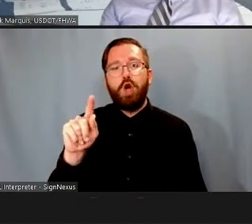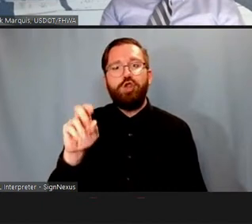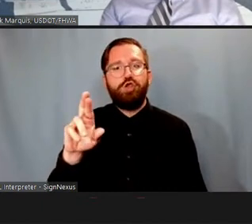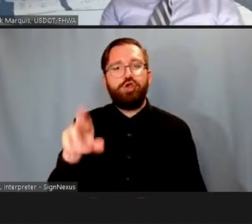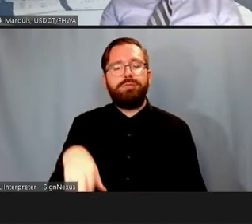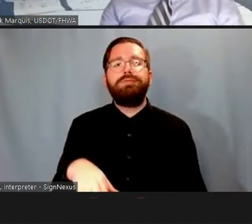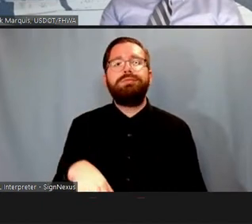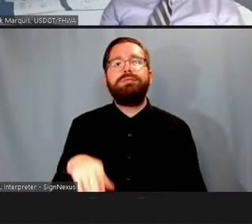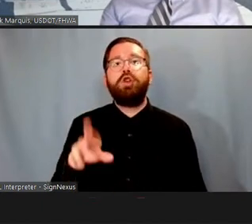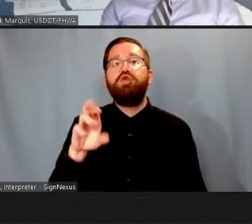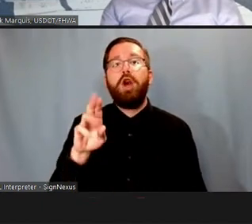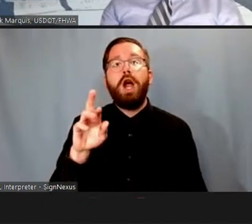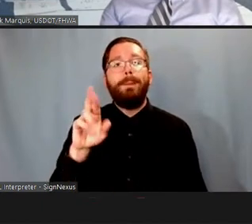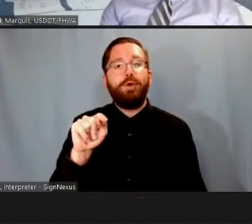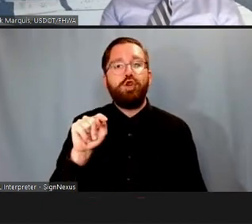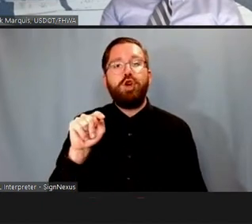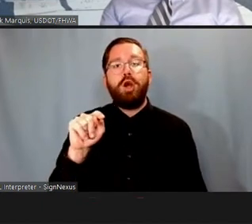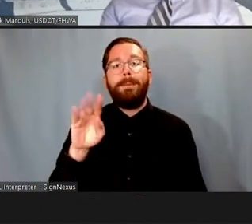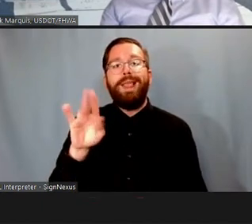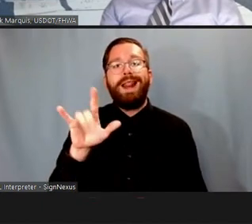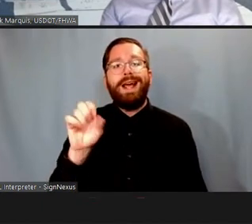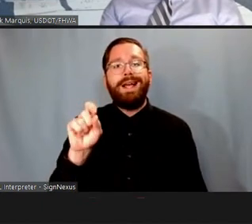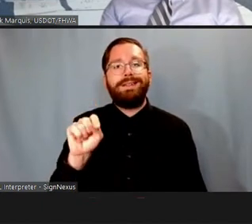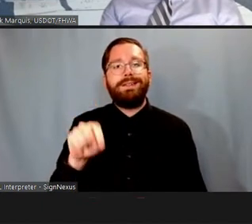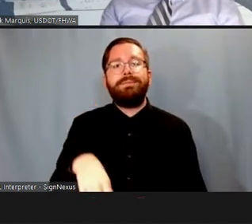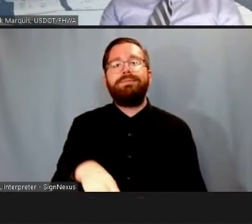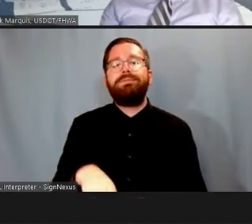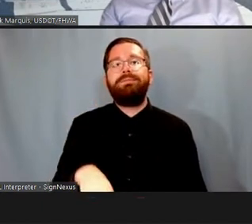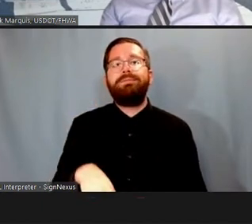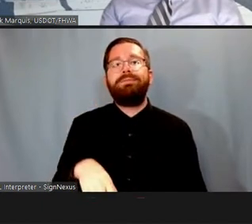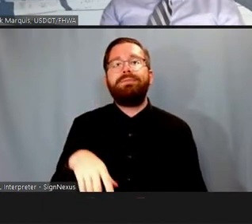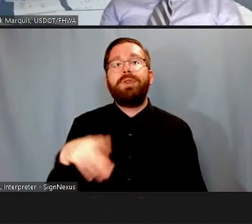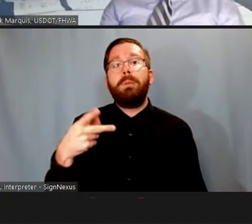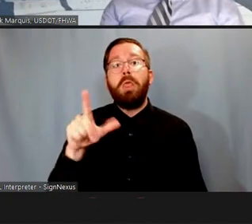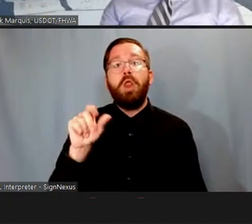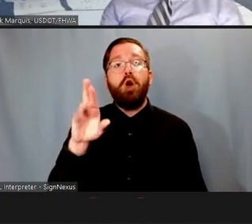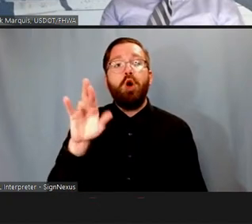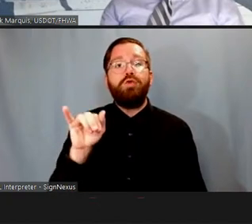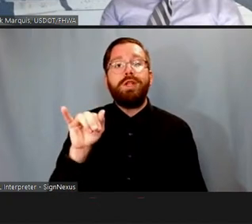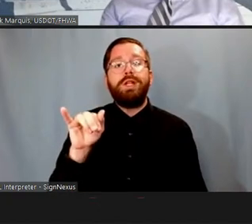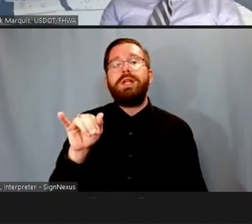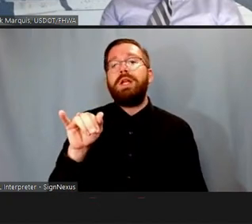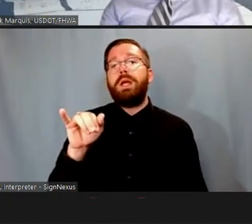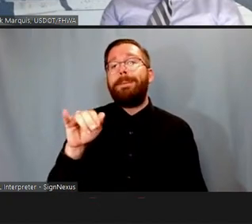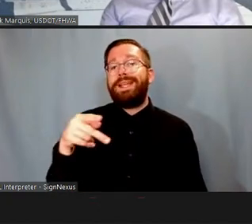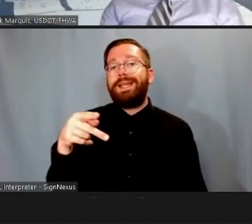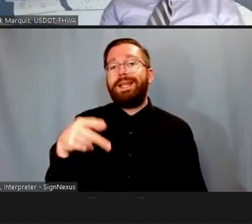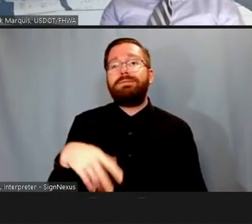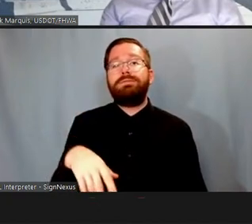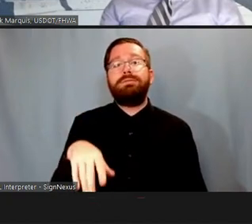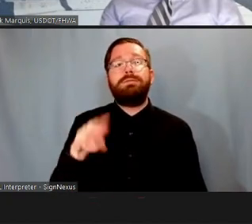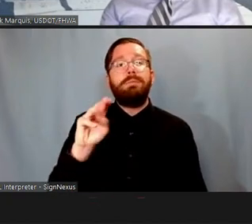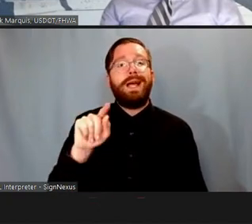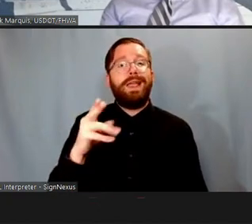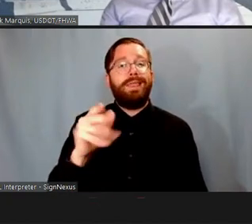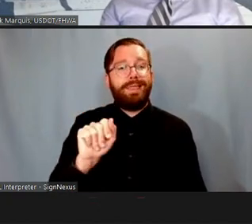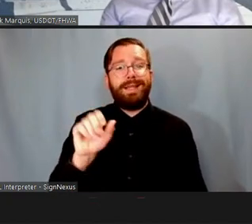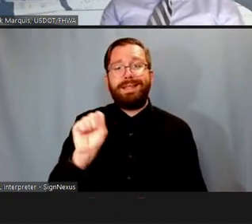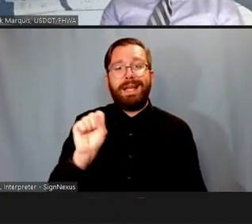robert last flory p mathu sangeir